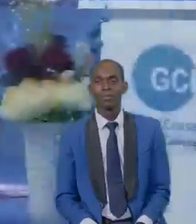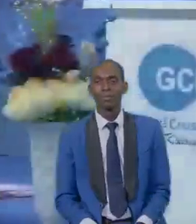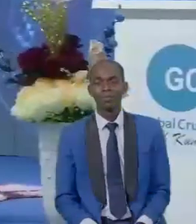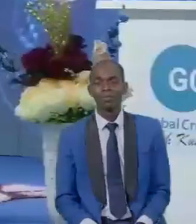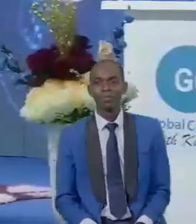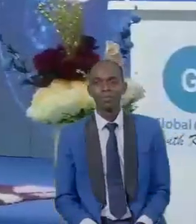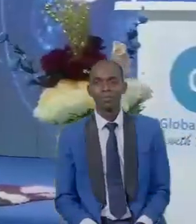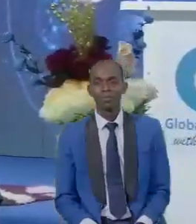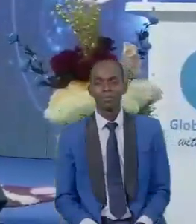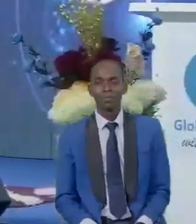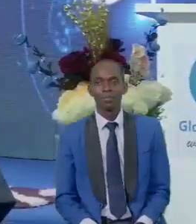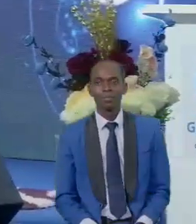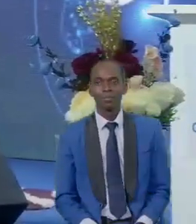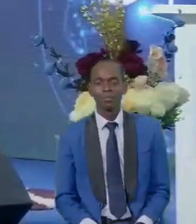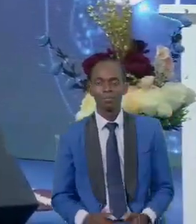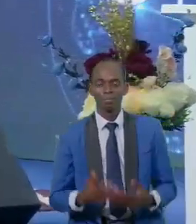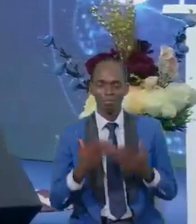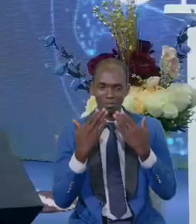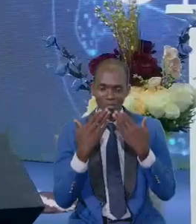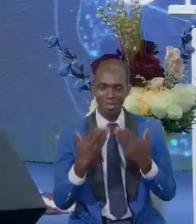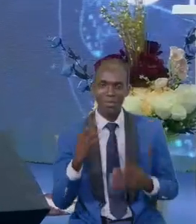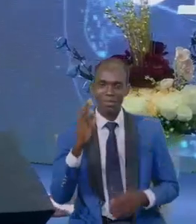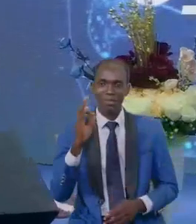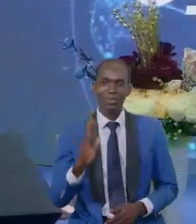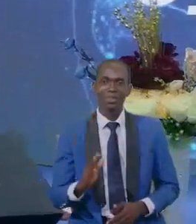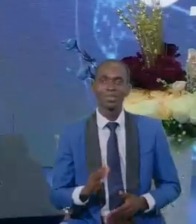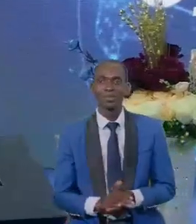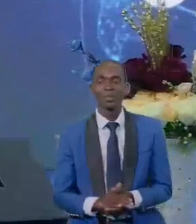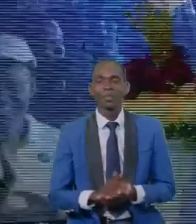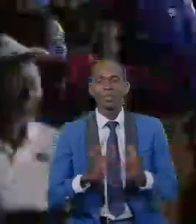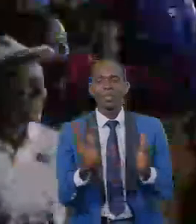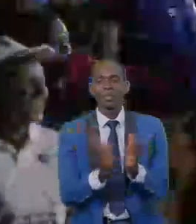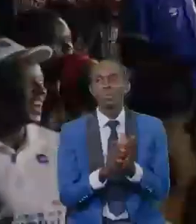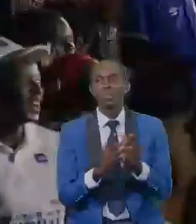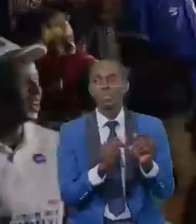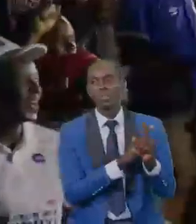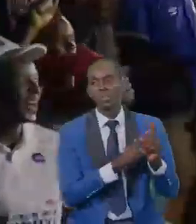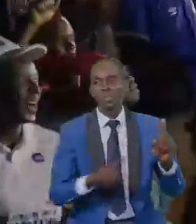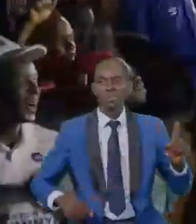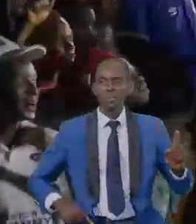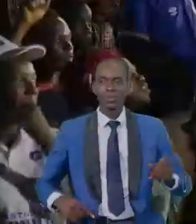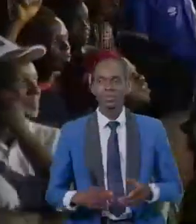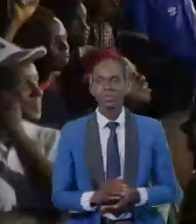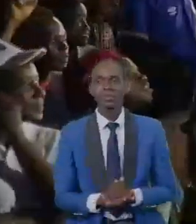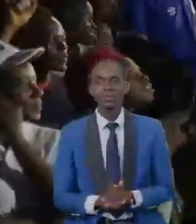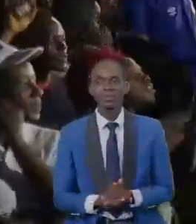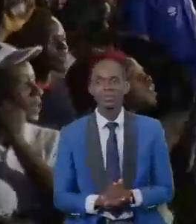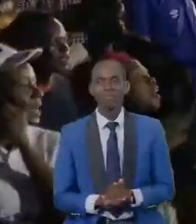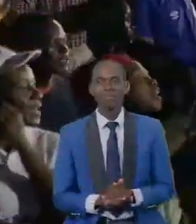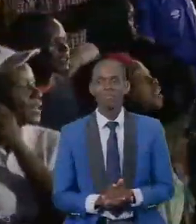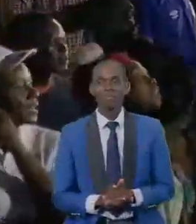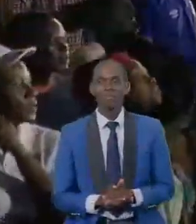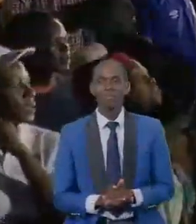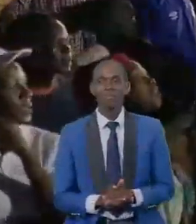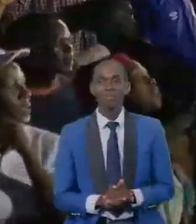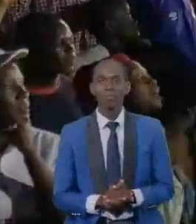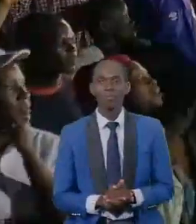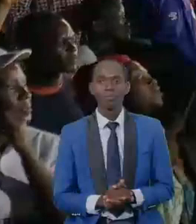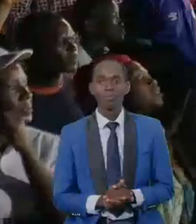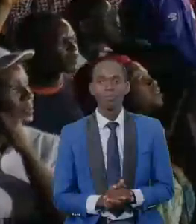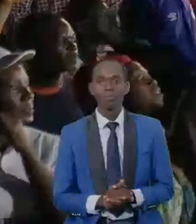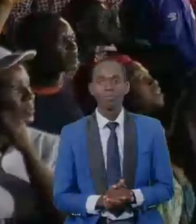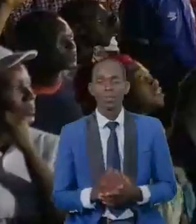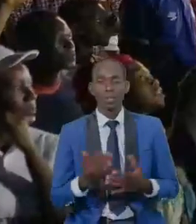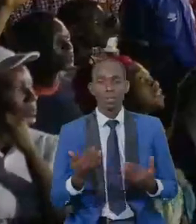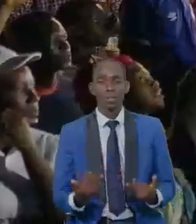Kumuyi. Thank you, Pastor. Praise the Lord. Gloire à Dieu.